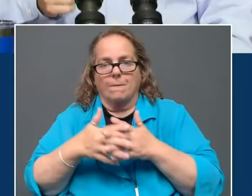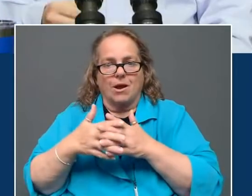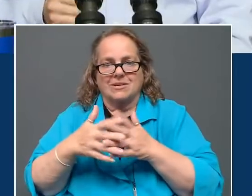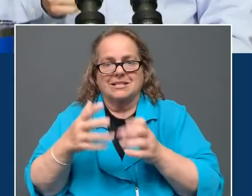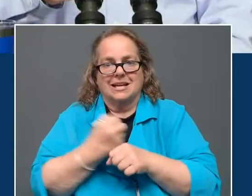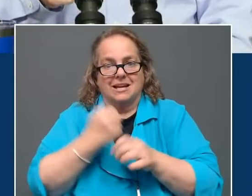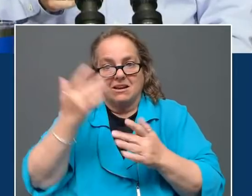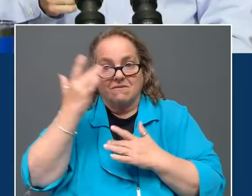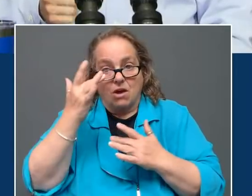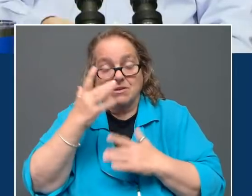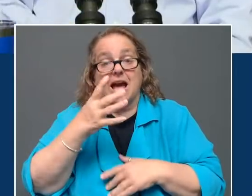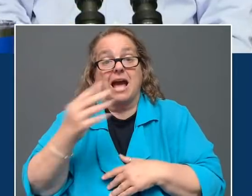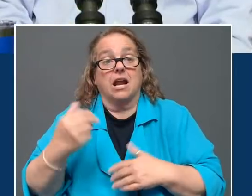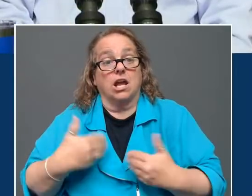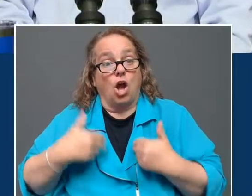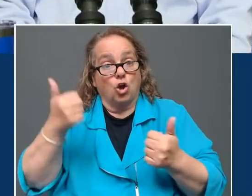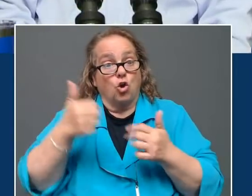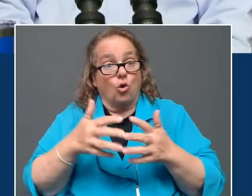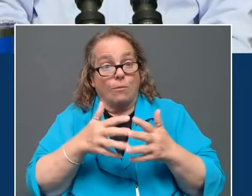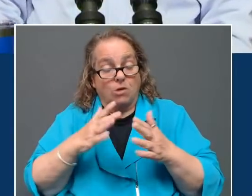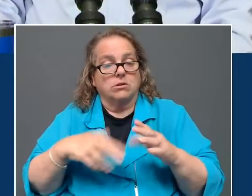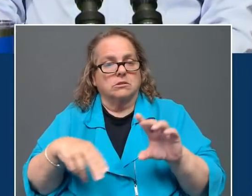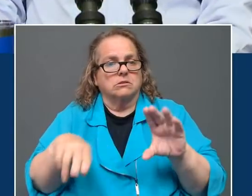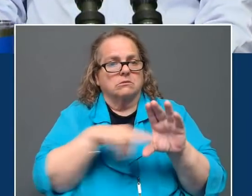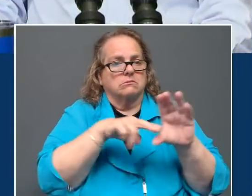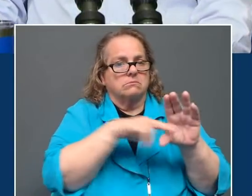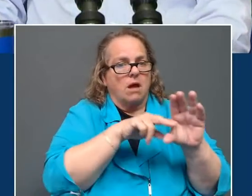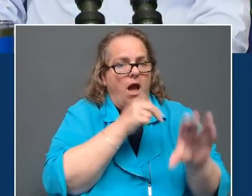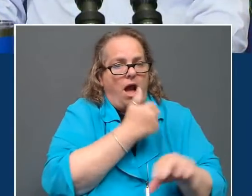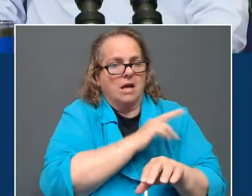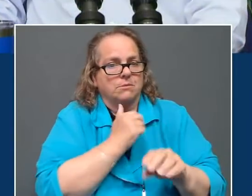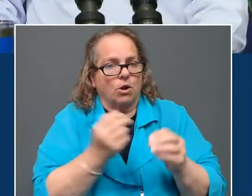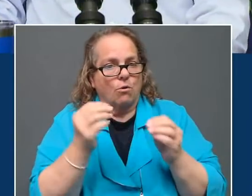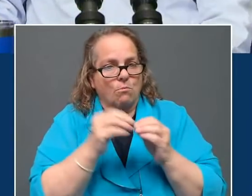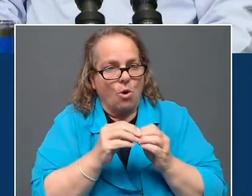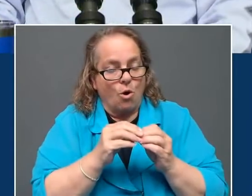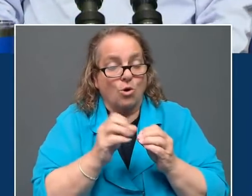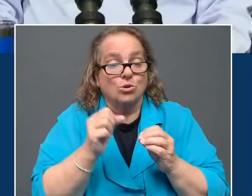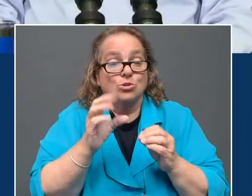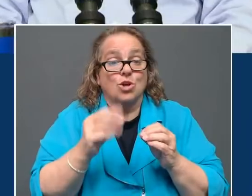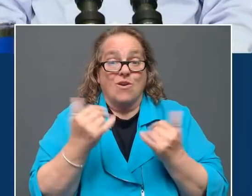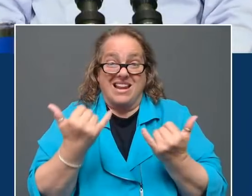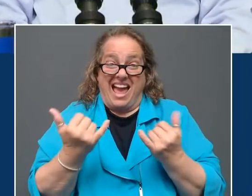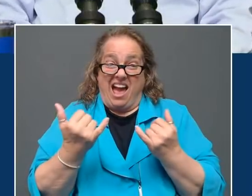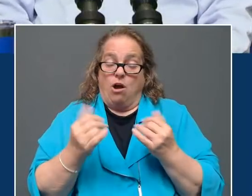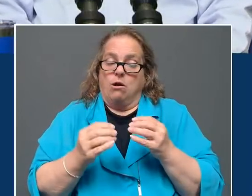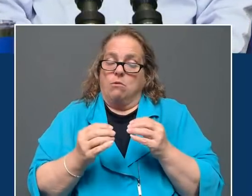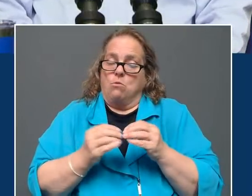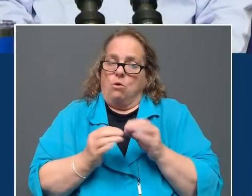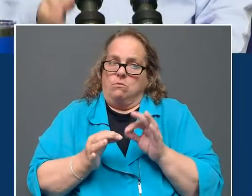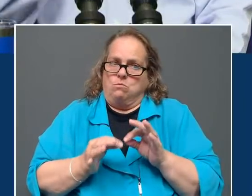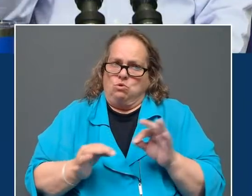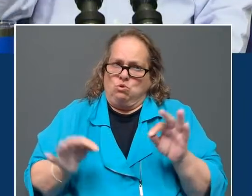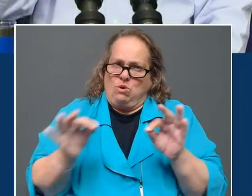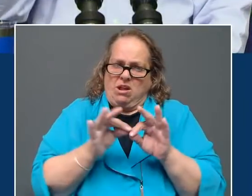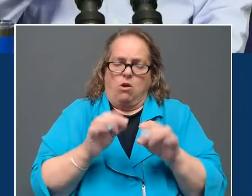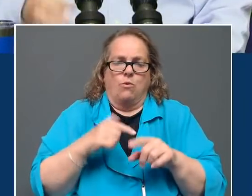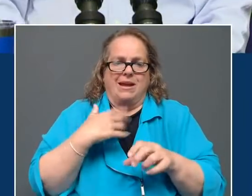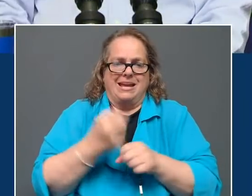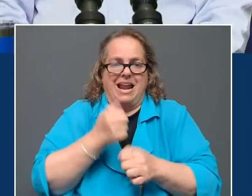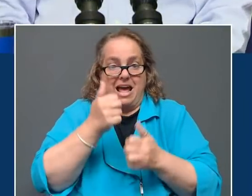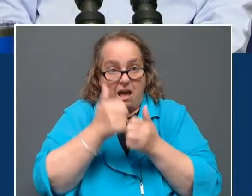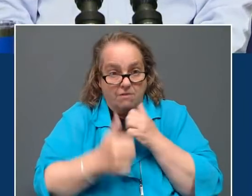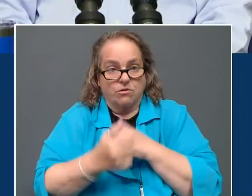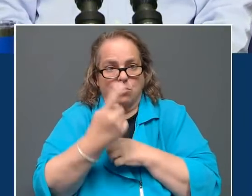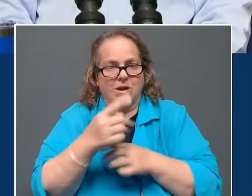being hospitalized more. So now more than ever, it is absolutely critical that we get everyone, especially